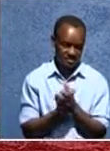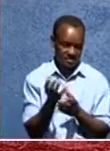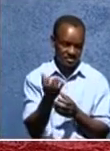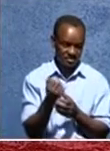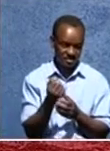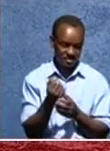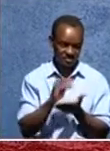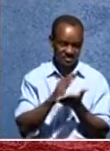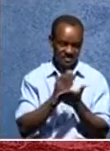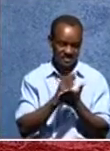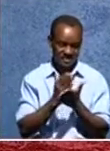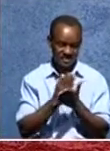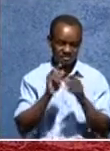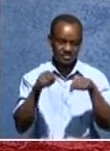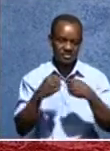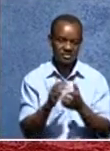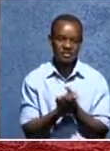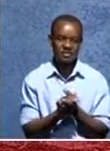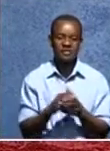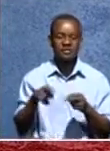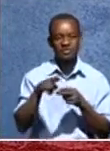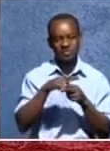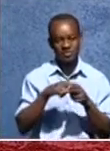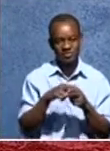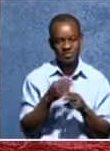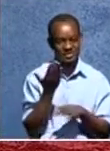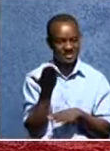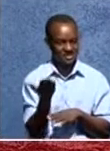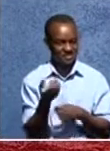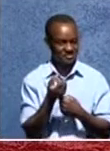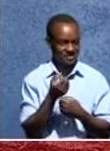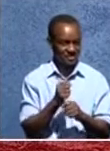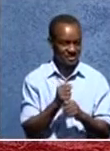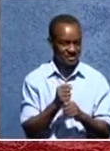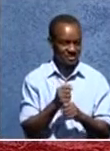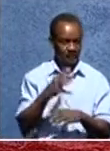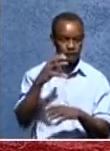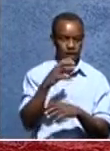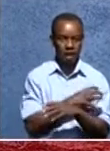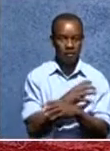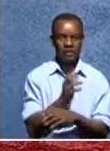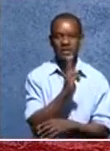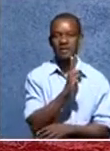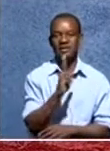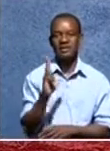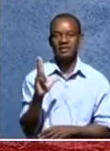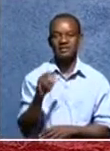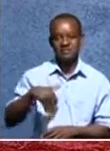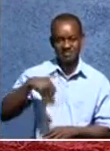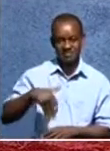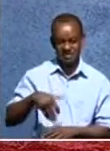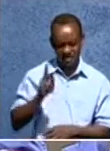tools to empower Namibia and obviously also to advertise Namibia? Thank you very much.